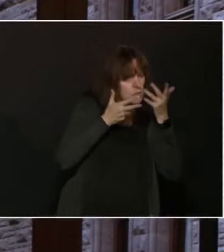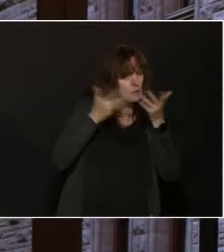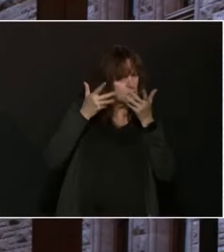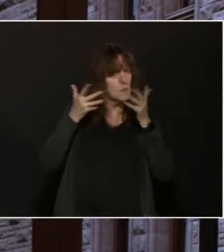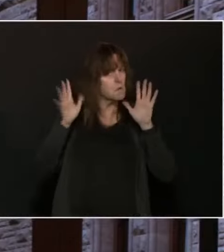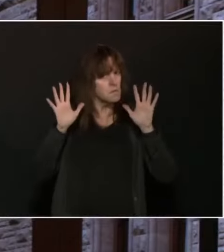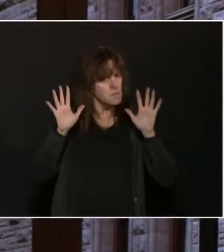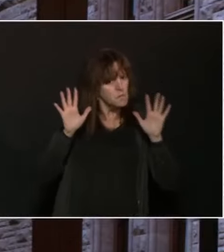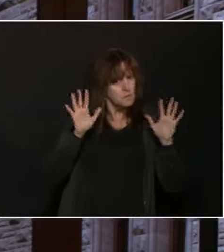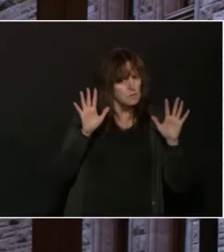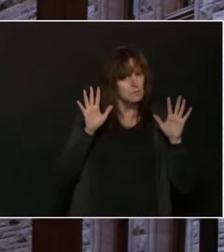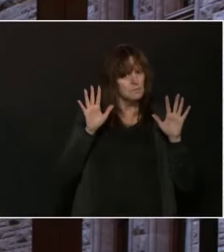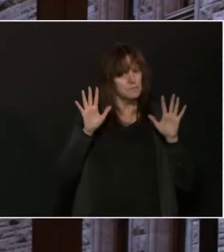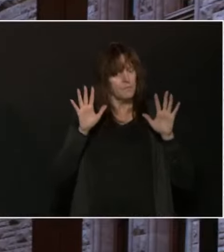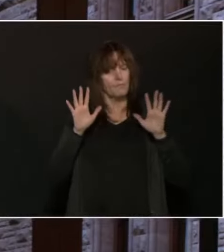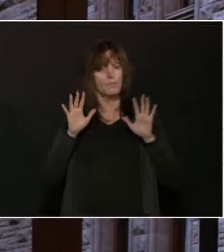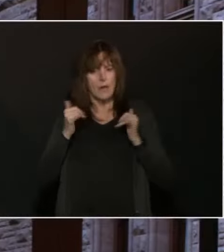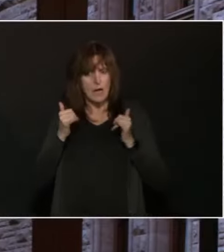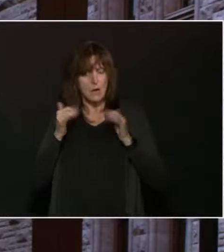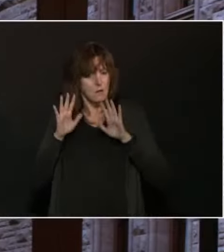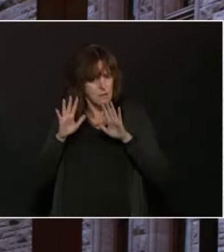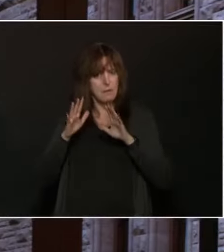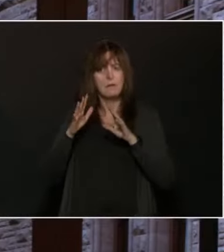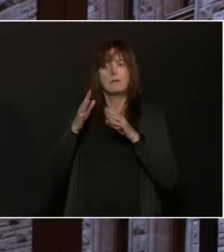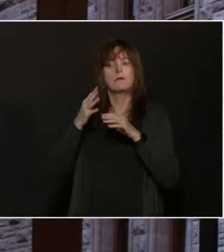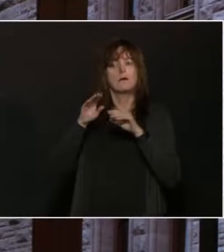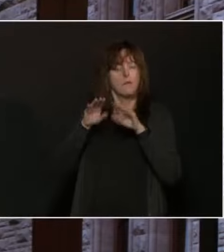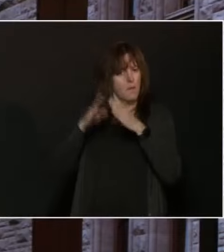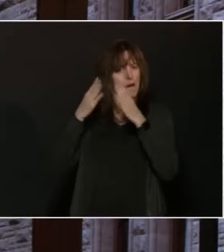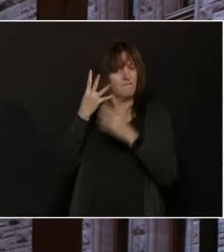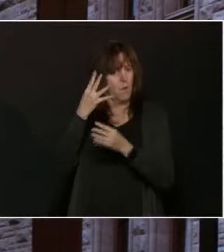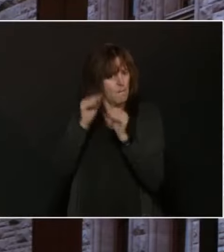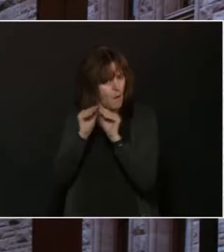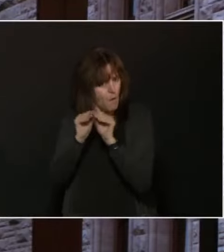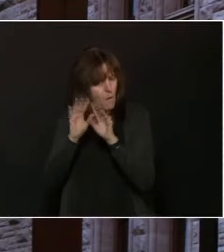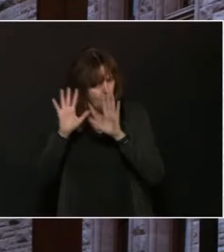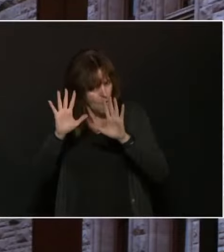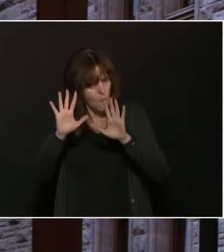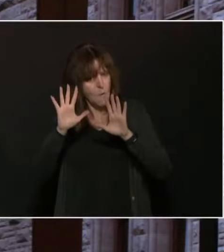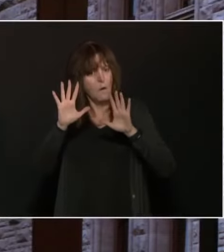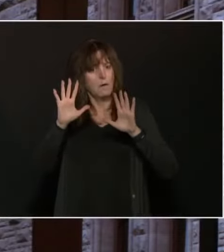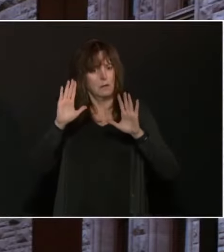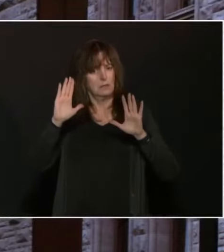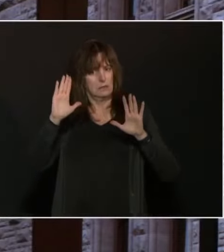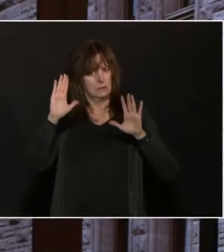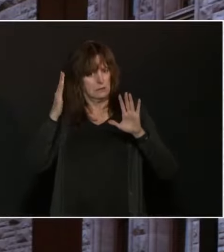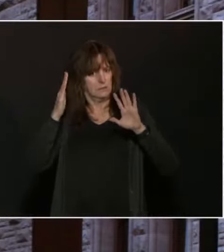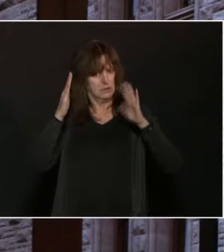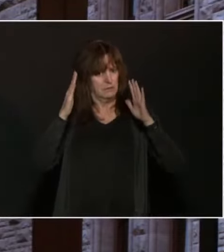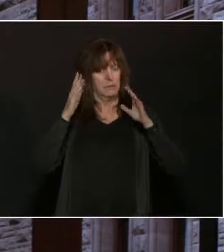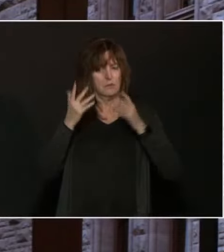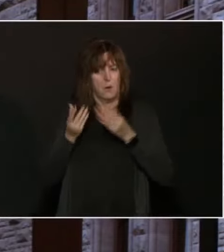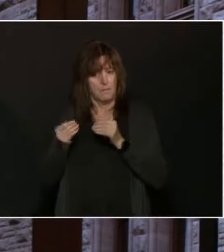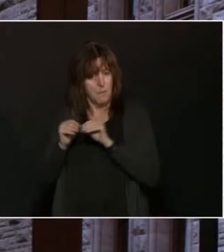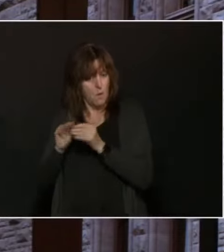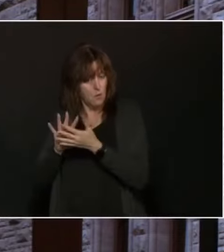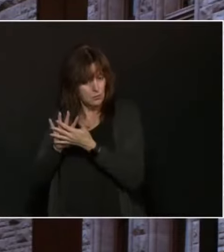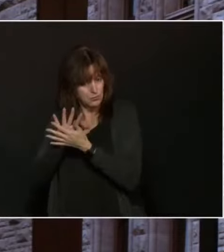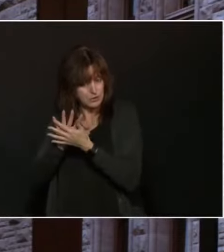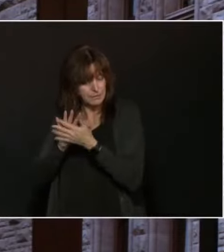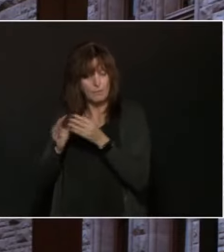that they're in the more lower area of the higher transmission, to say now with enhanced screening, enhanced methods and processes in